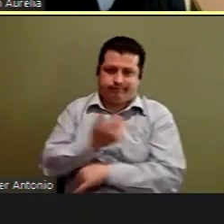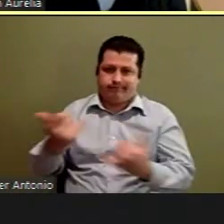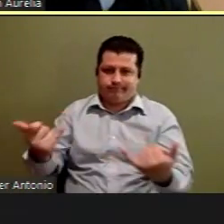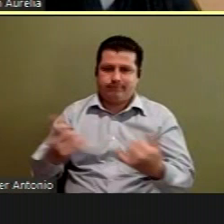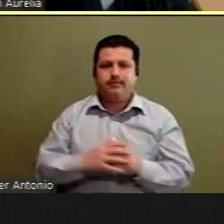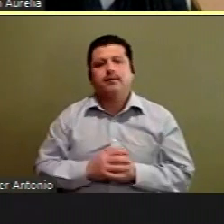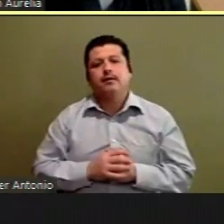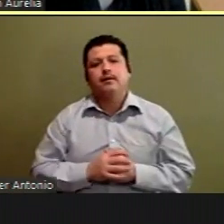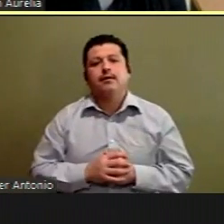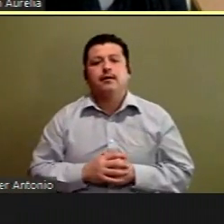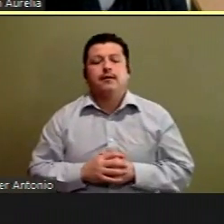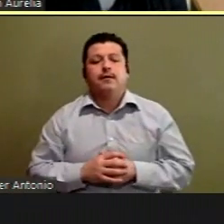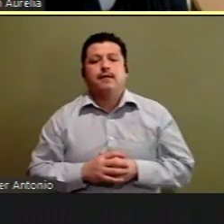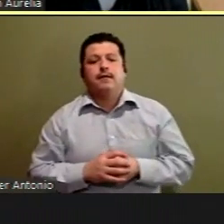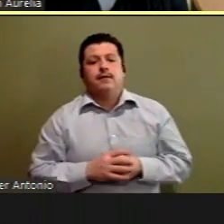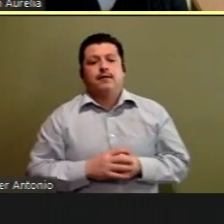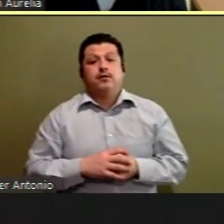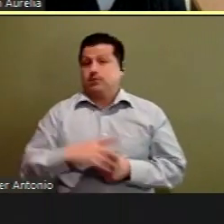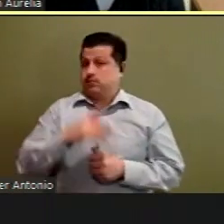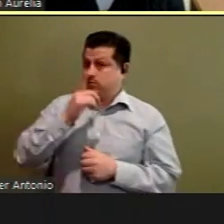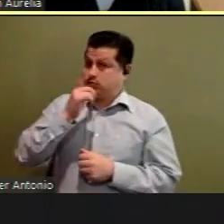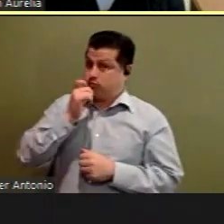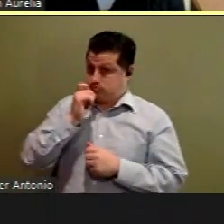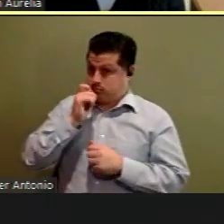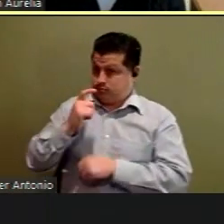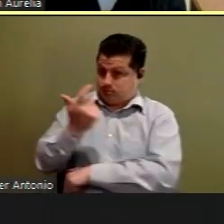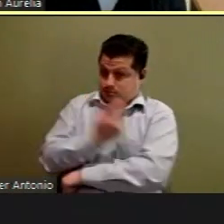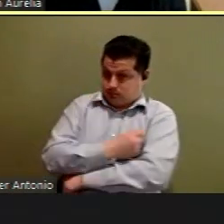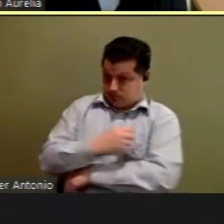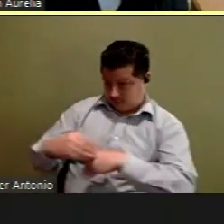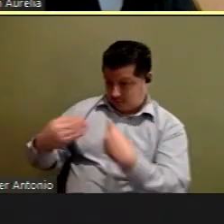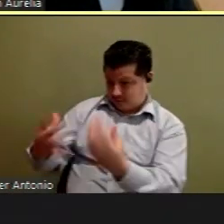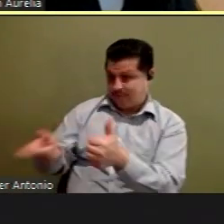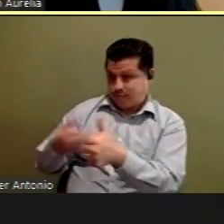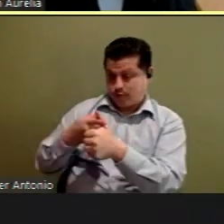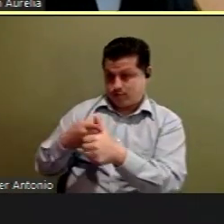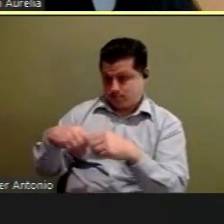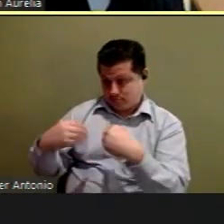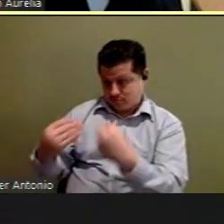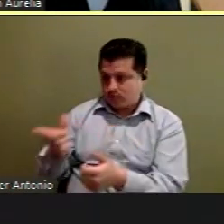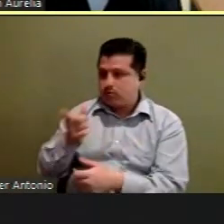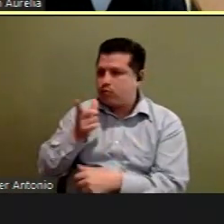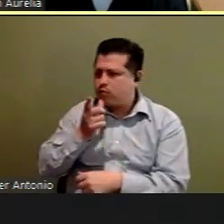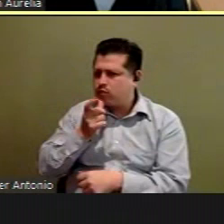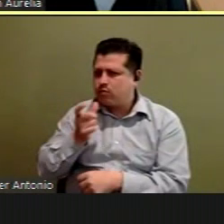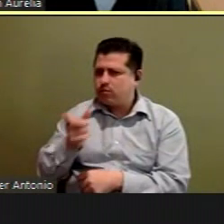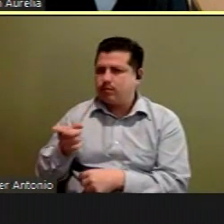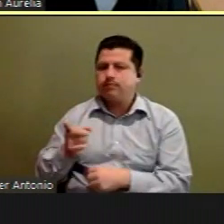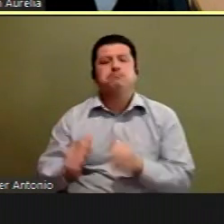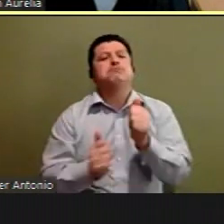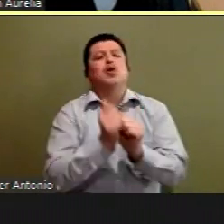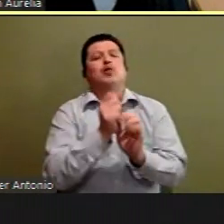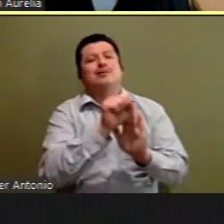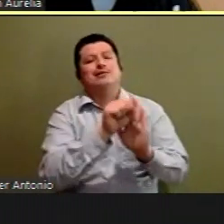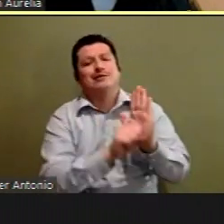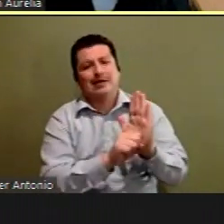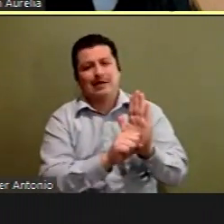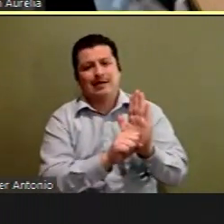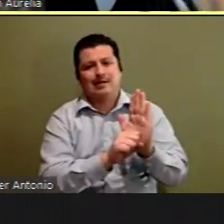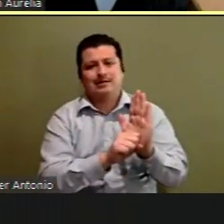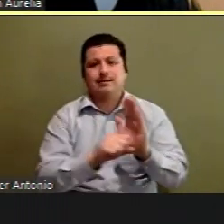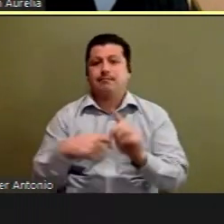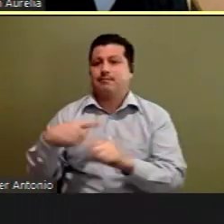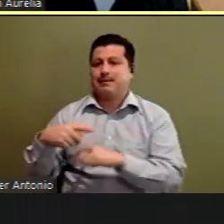Who will receive the vaccine first? So most states and counties are bound by